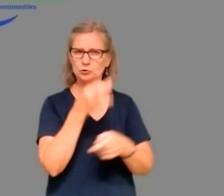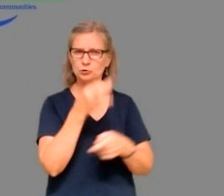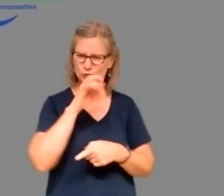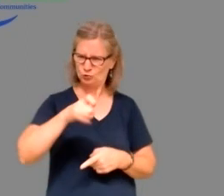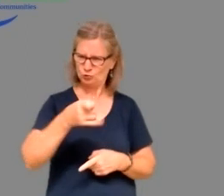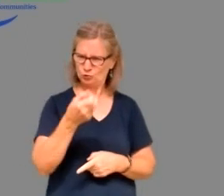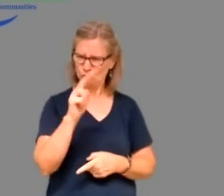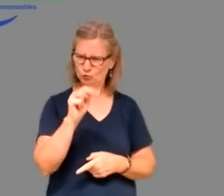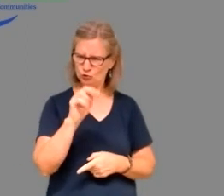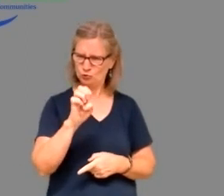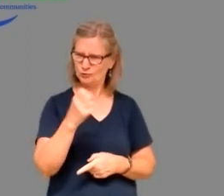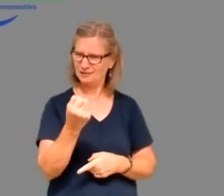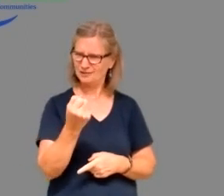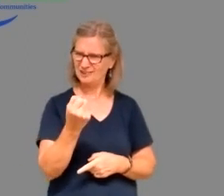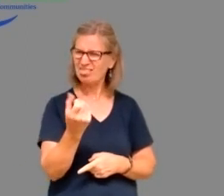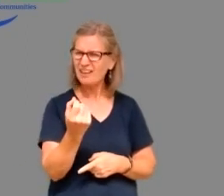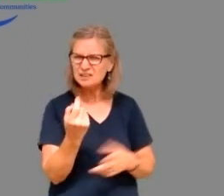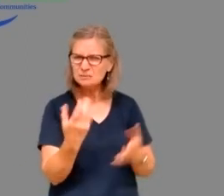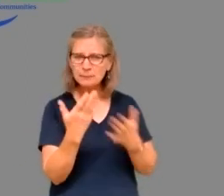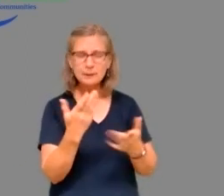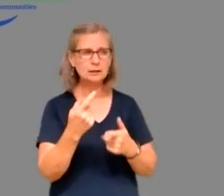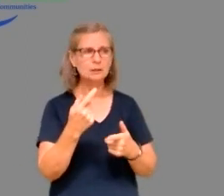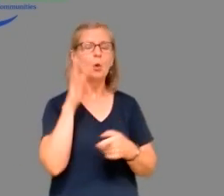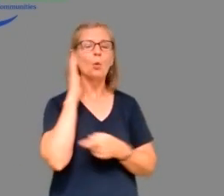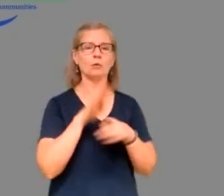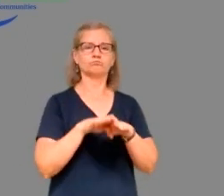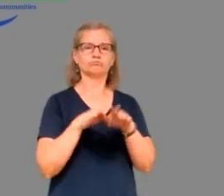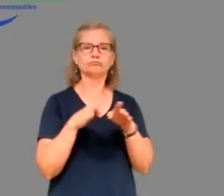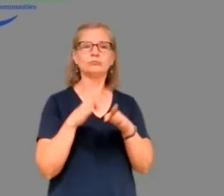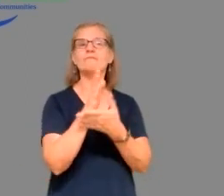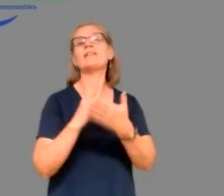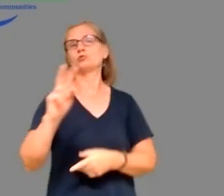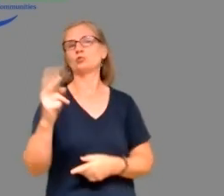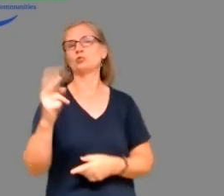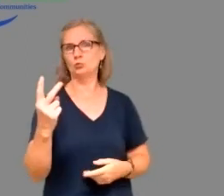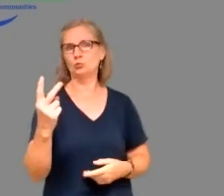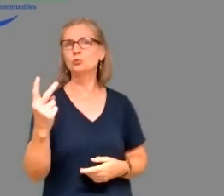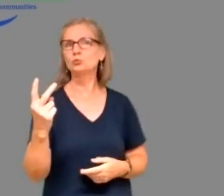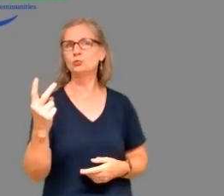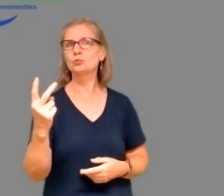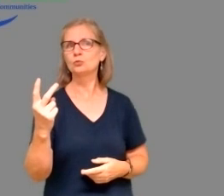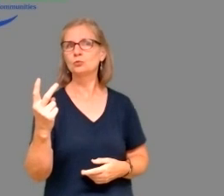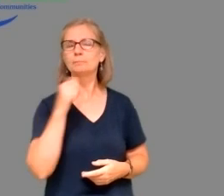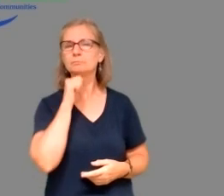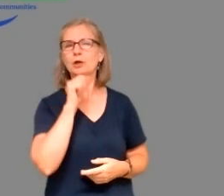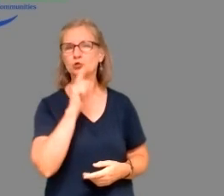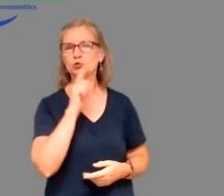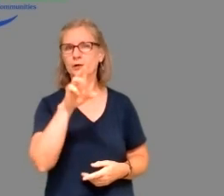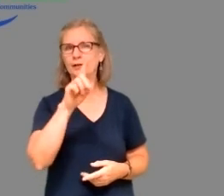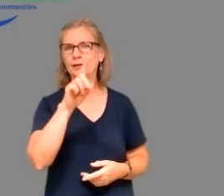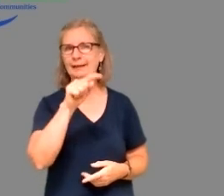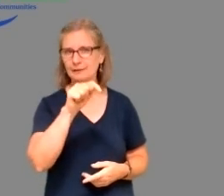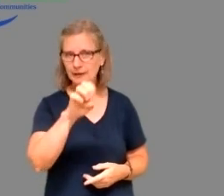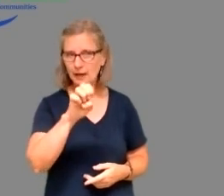on opening up, but that would be phase two. And I mean, if you look at the date, beaches are